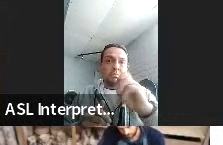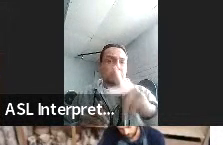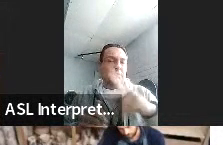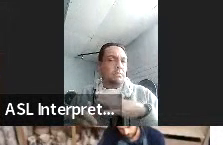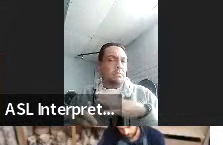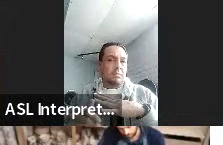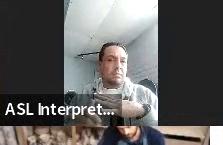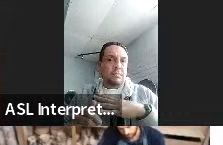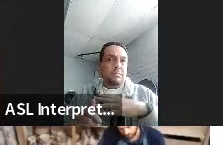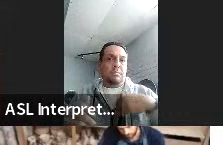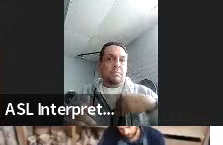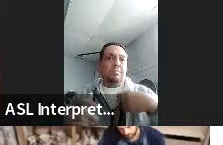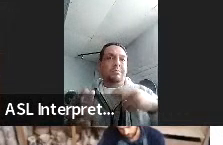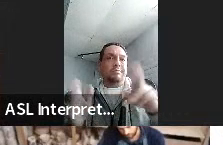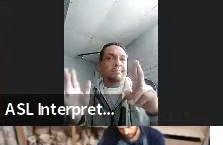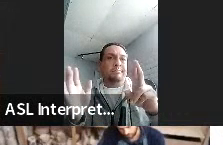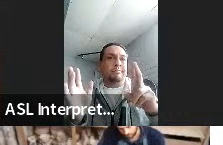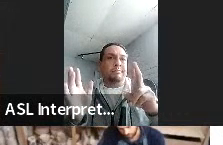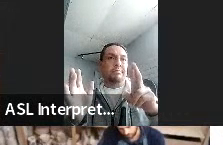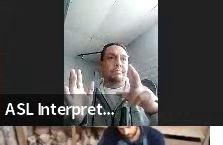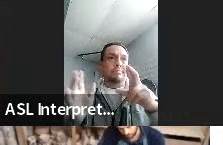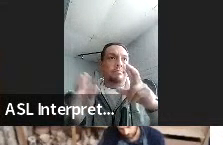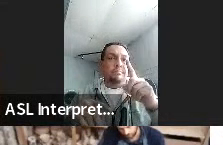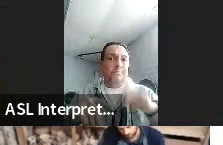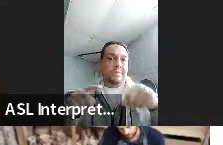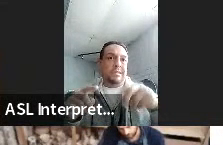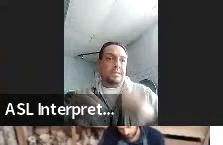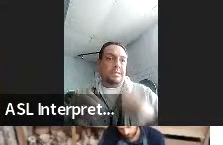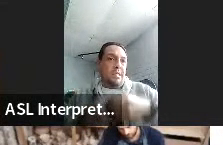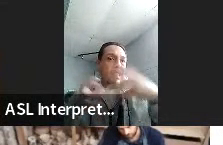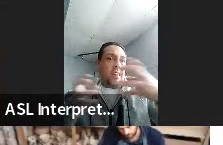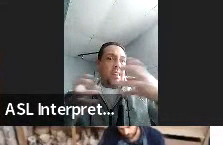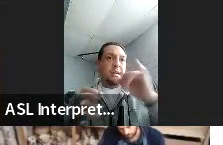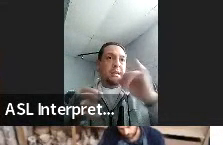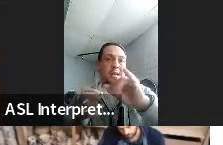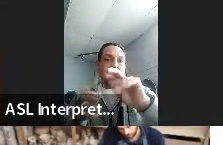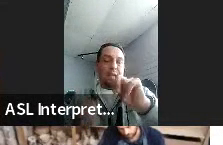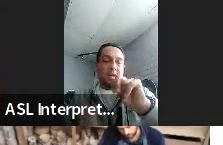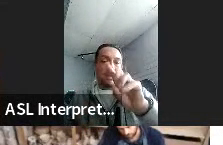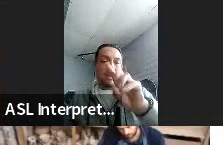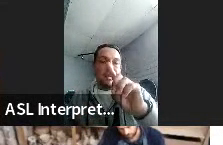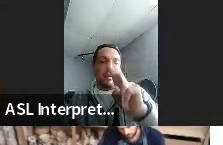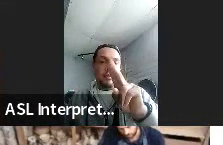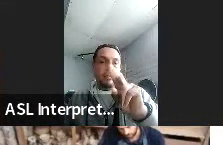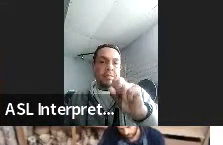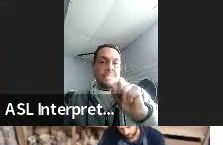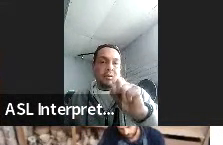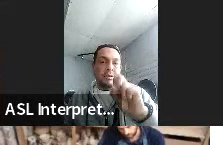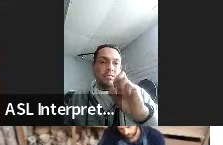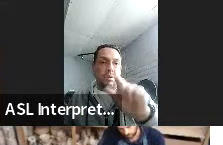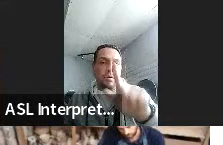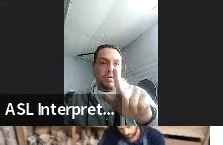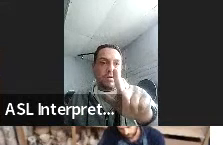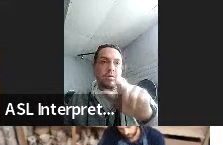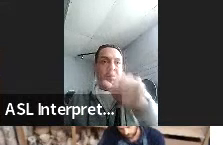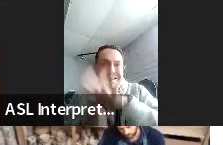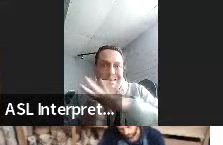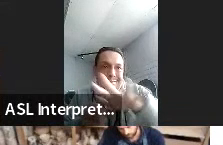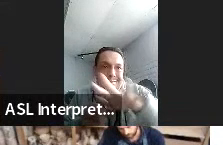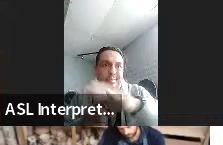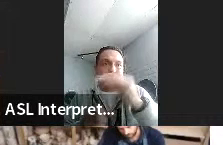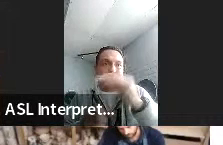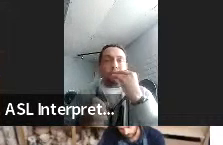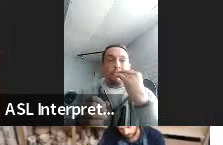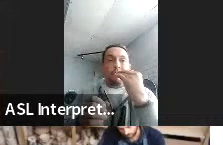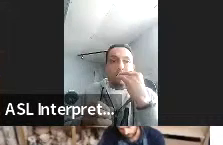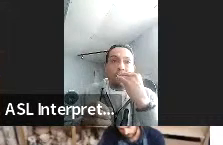of production activities to the city's industrial areas. Now, there are many kinds of clean production, things like food and beverage making, apparel